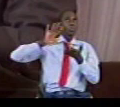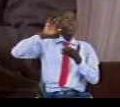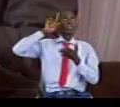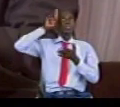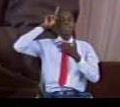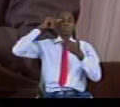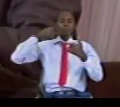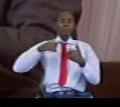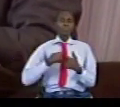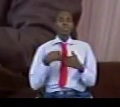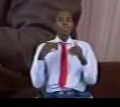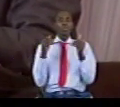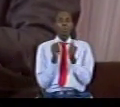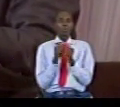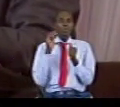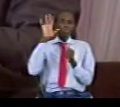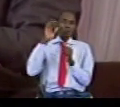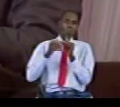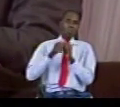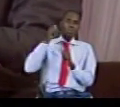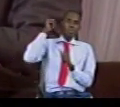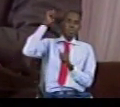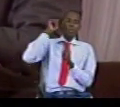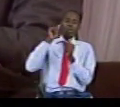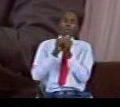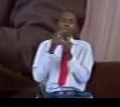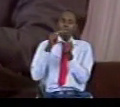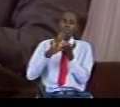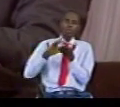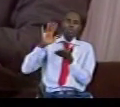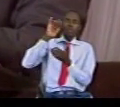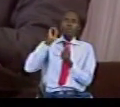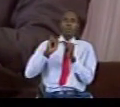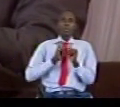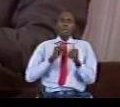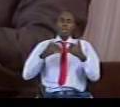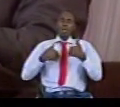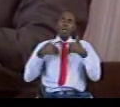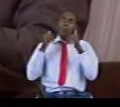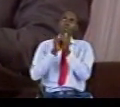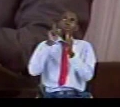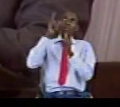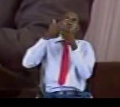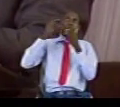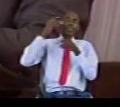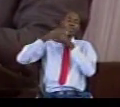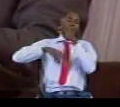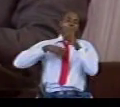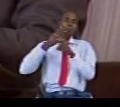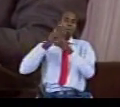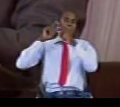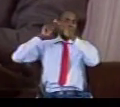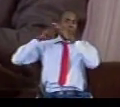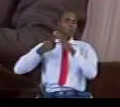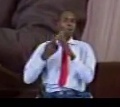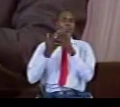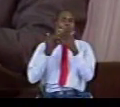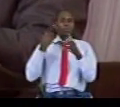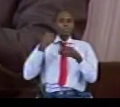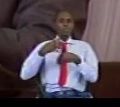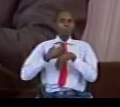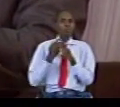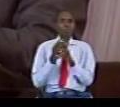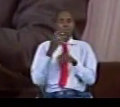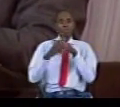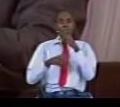thine own self, with the glory which I had with thee before the world began, before the creation of the world, Christ